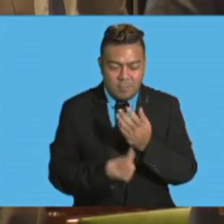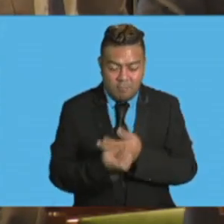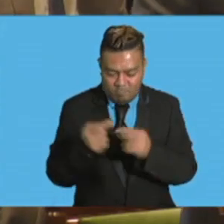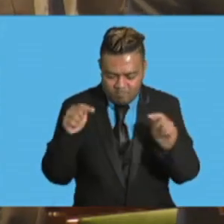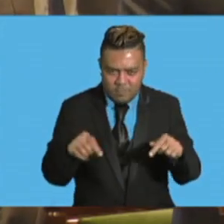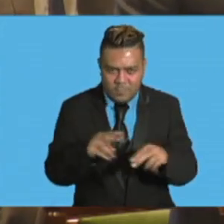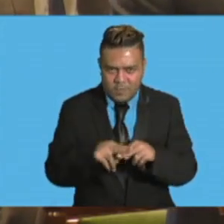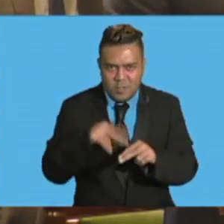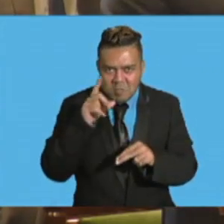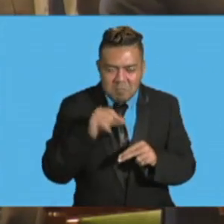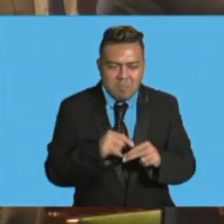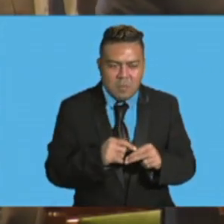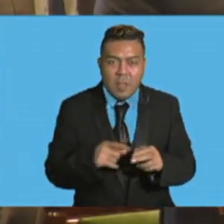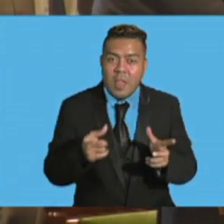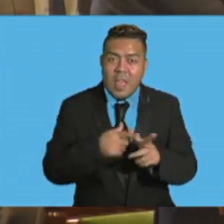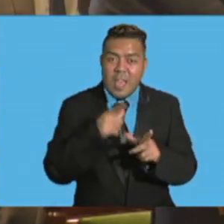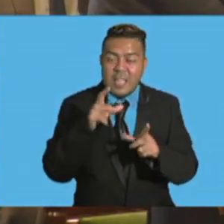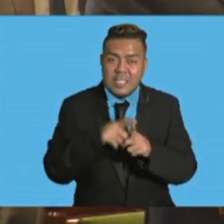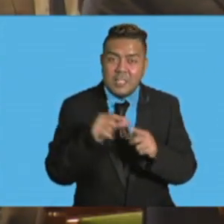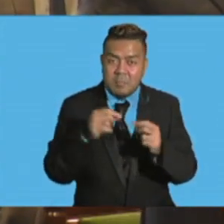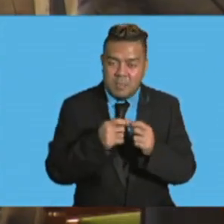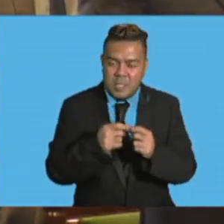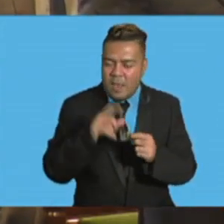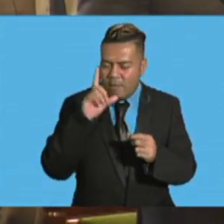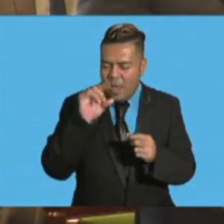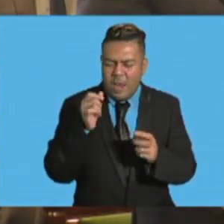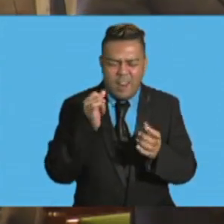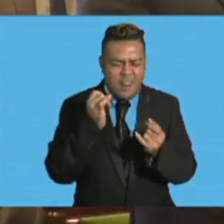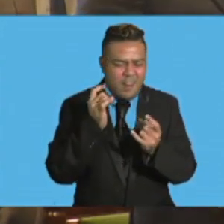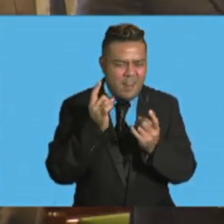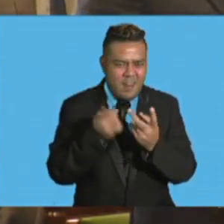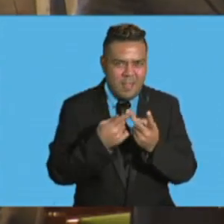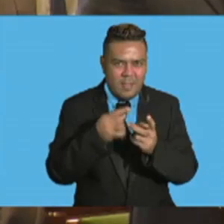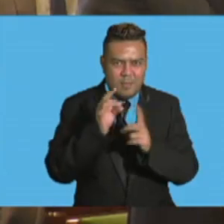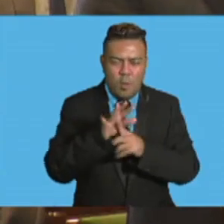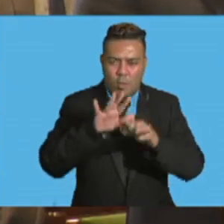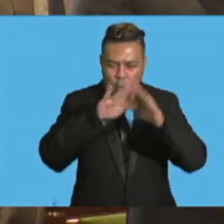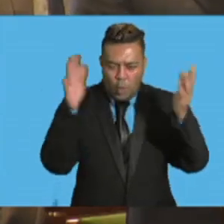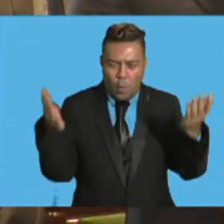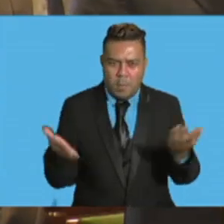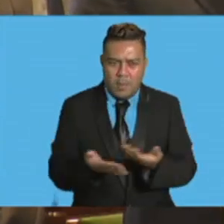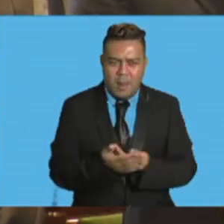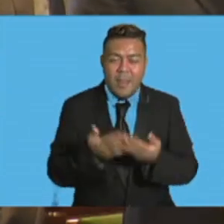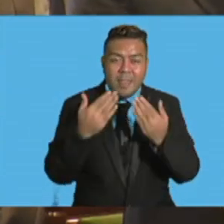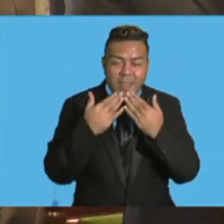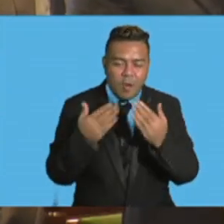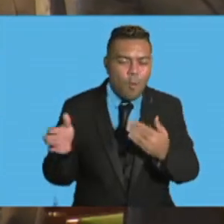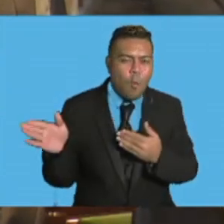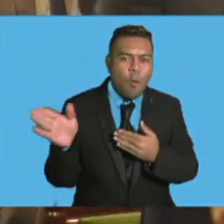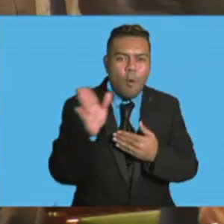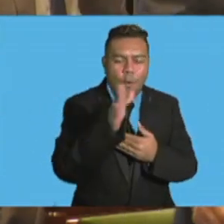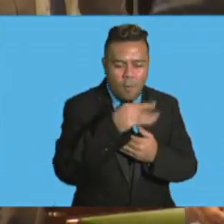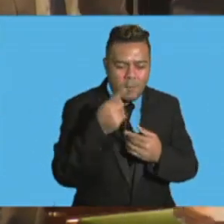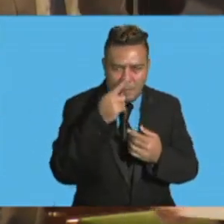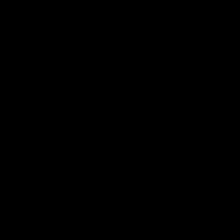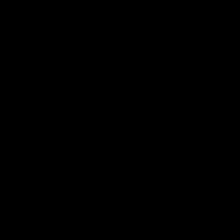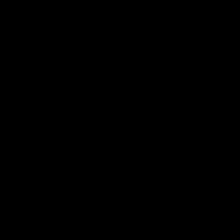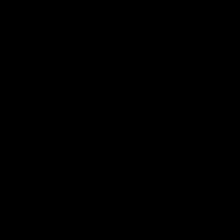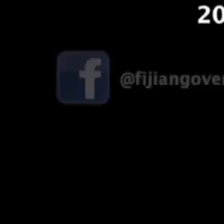sir, ADB annual meeting has given Fiji another special spot on the global map, and I thank everybody for that. Naka.